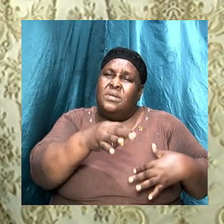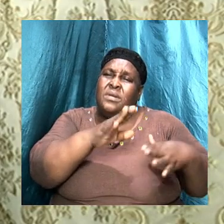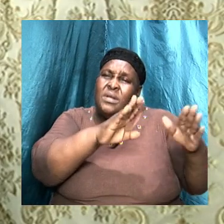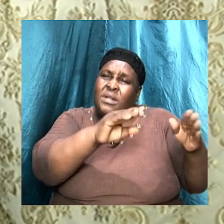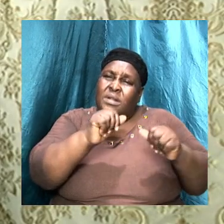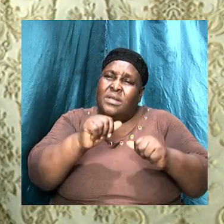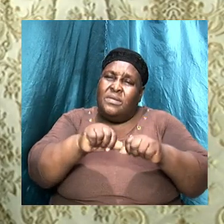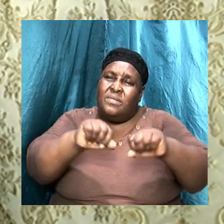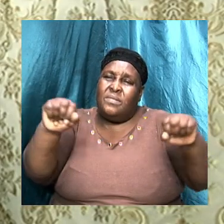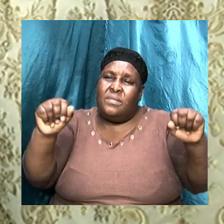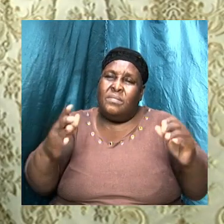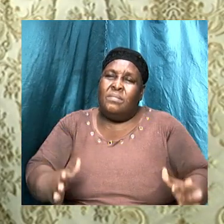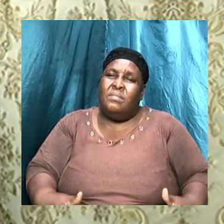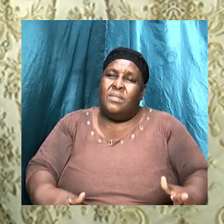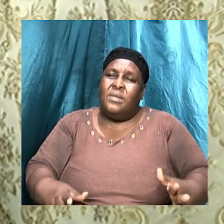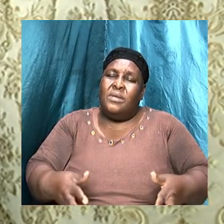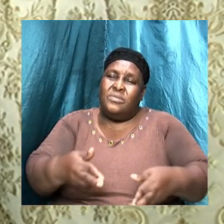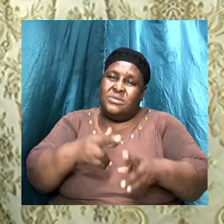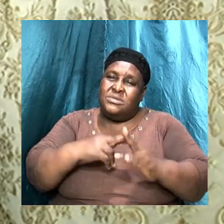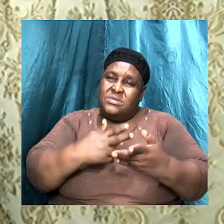and you receive the Holy Ghost